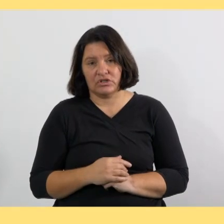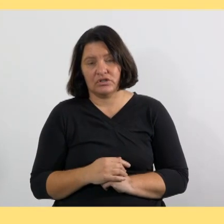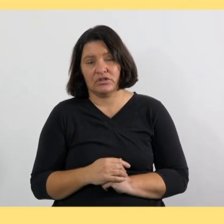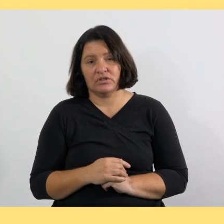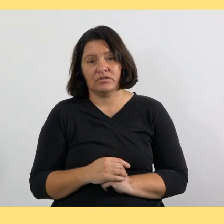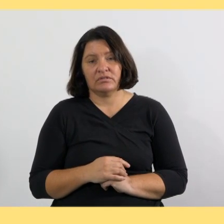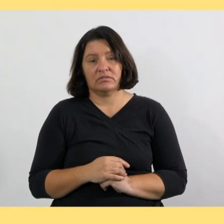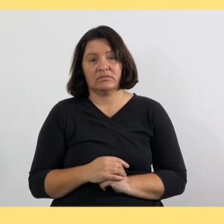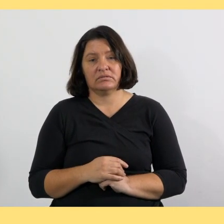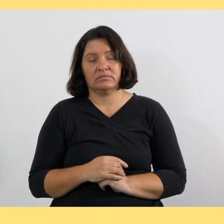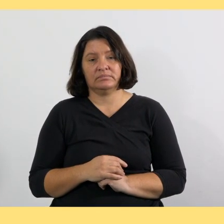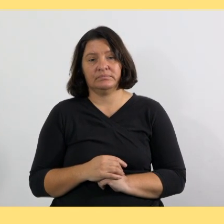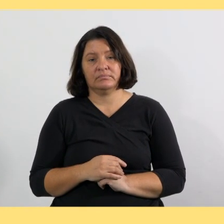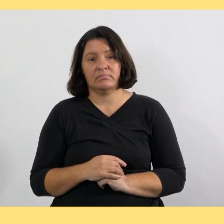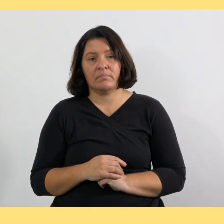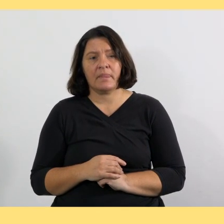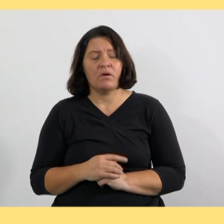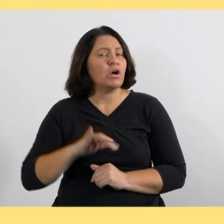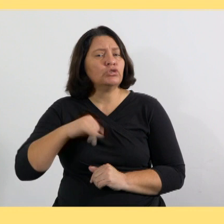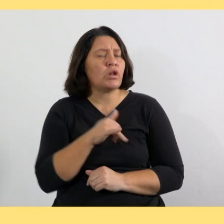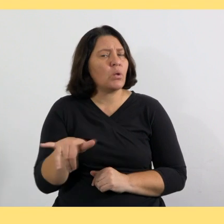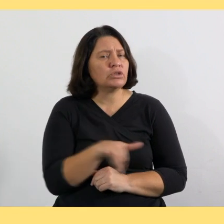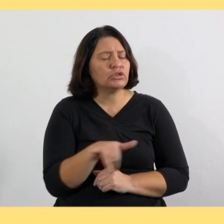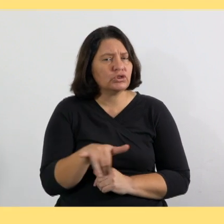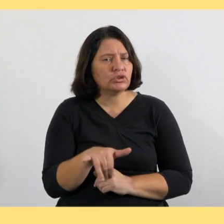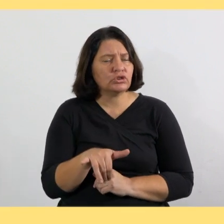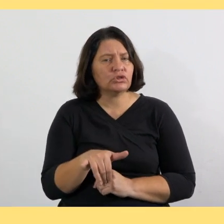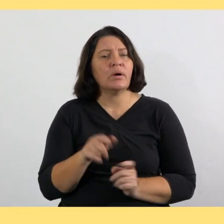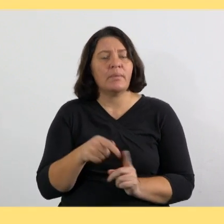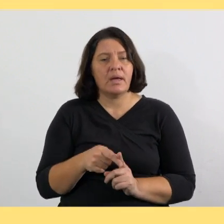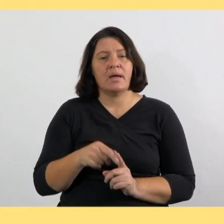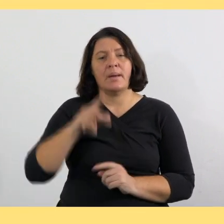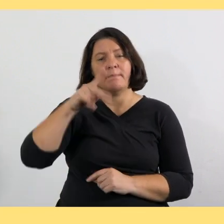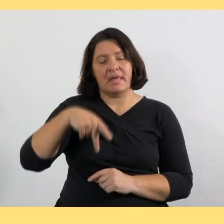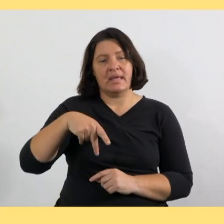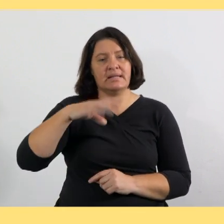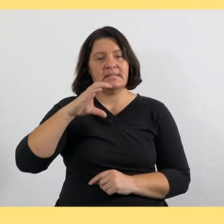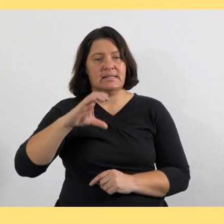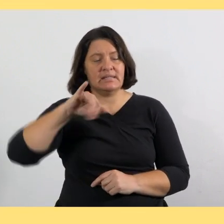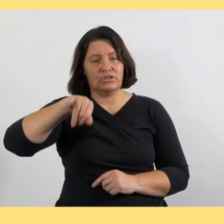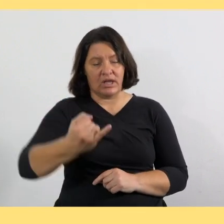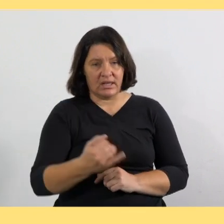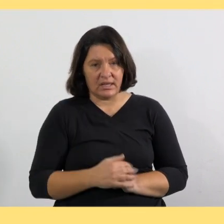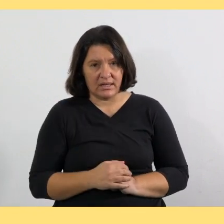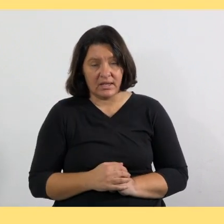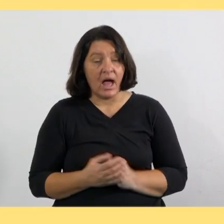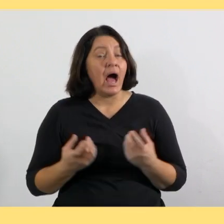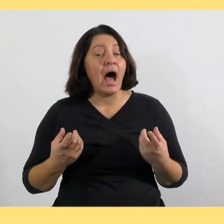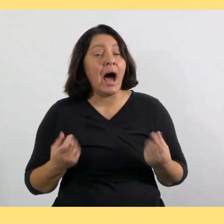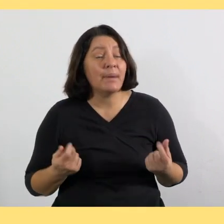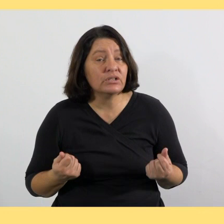Petty cash from which journal? This is my PCJ. How much are we talking about?